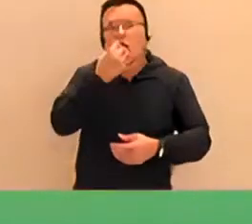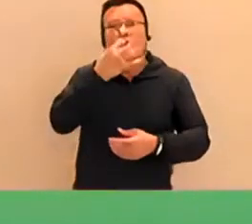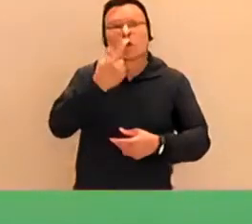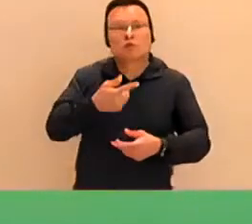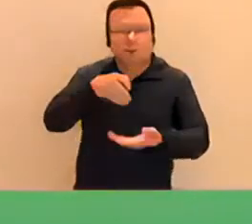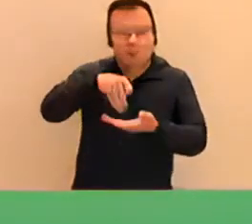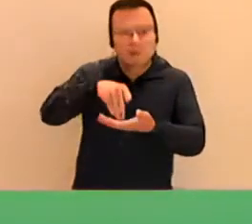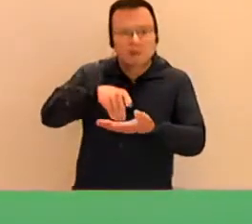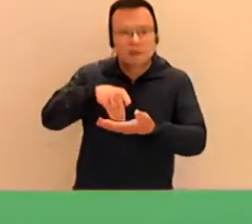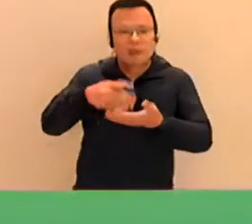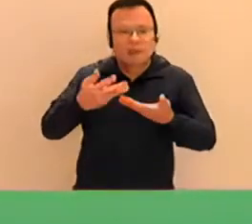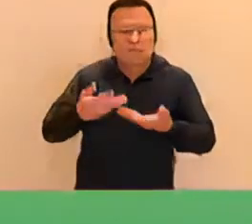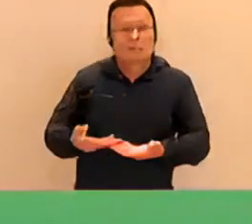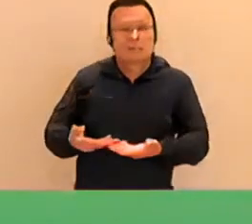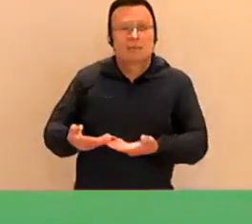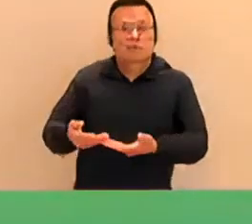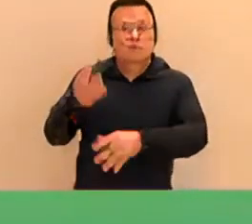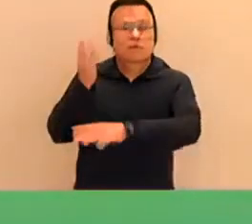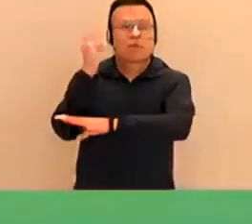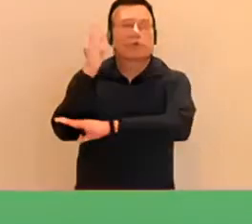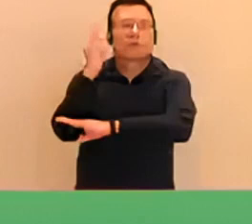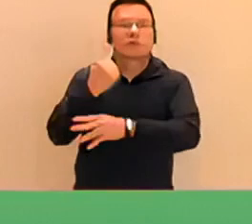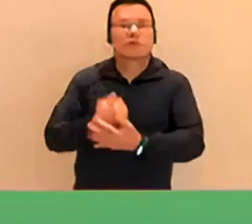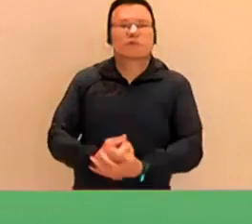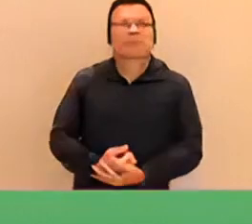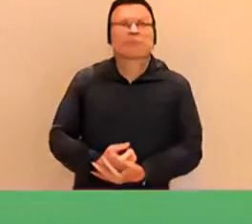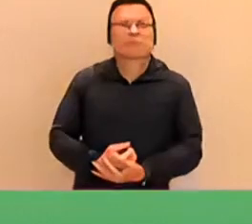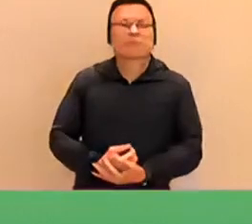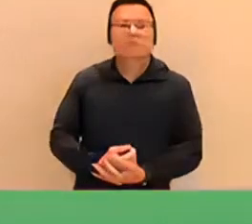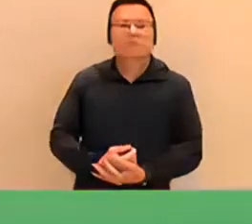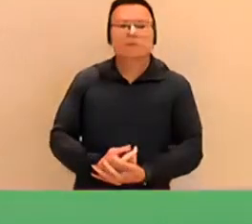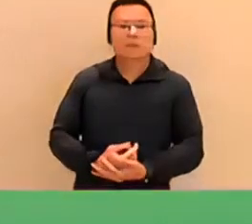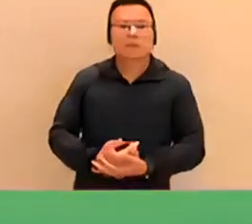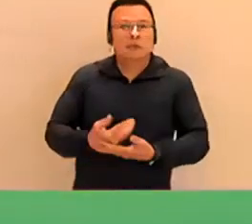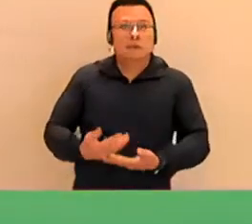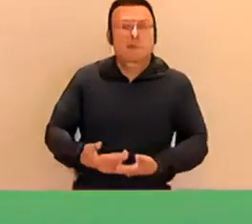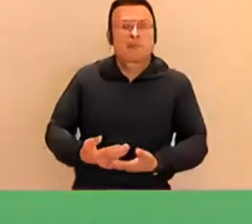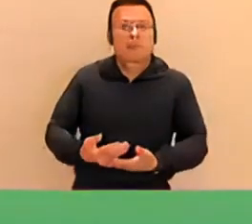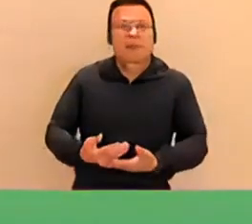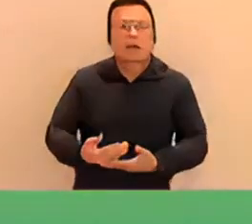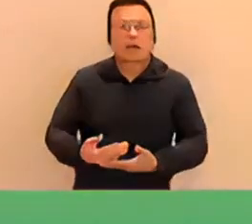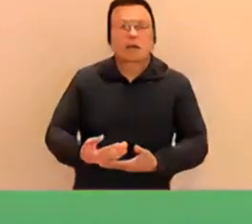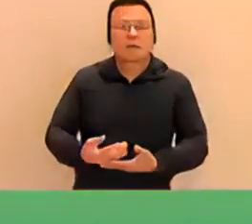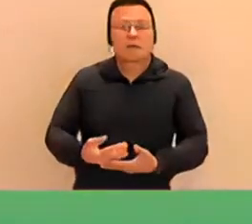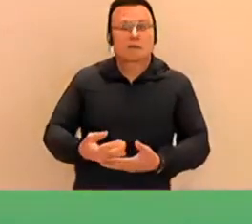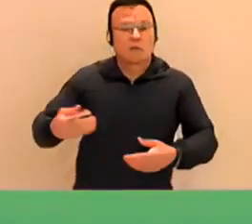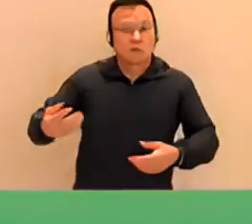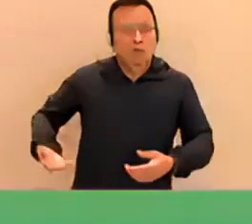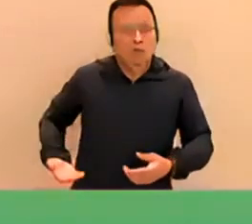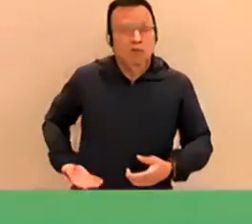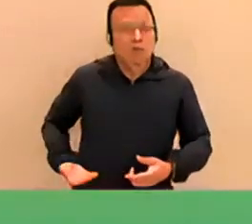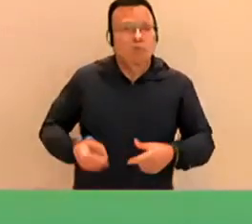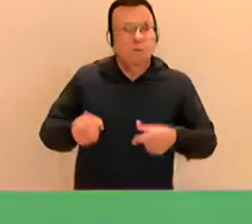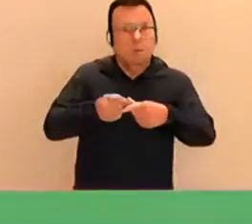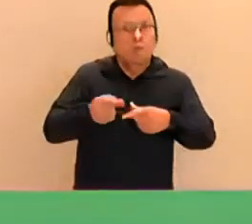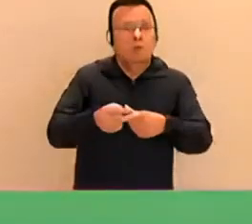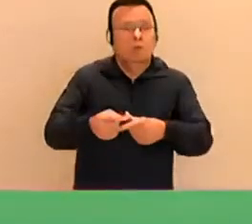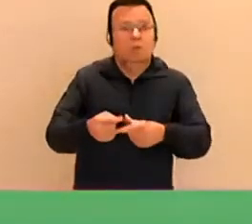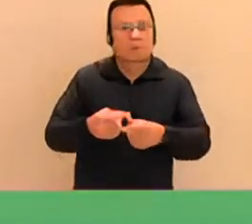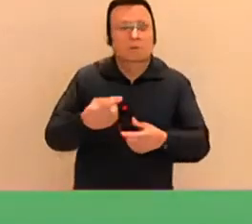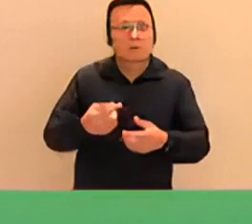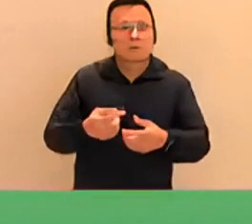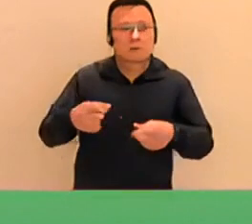conference organized by Chinachem Group and co-organized by Hong Kong GBC. I have been to Hong Kong for, I think, more than